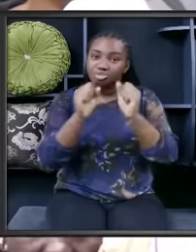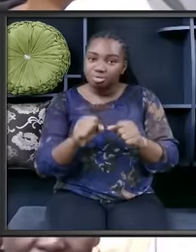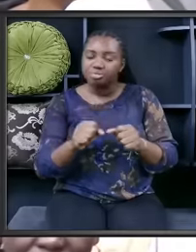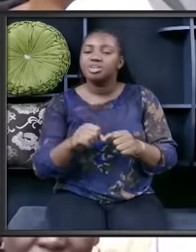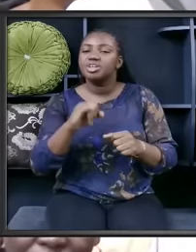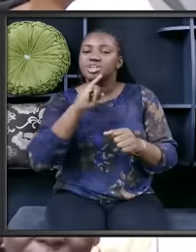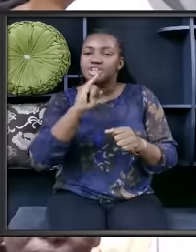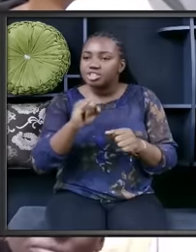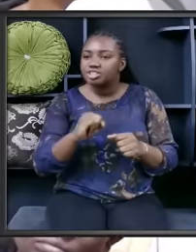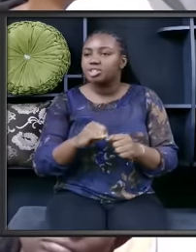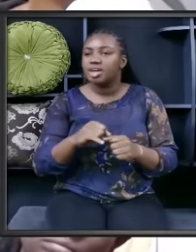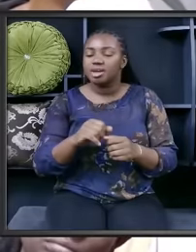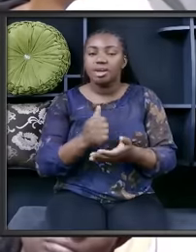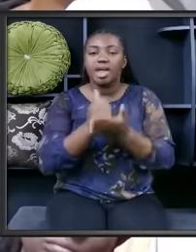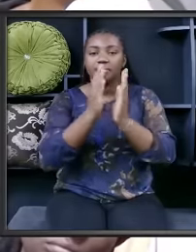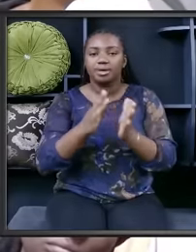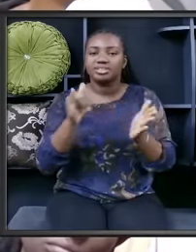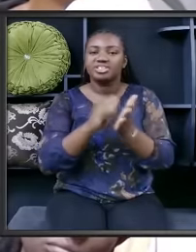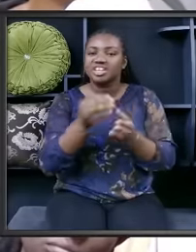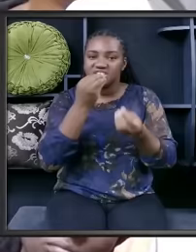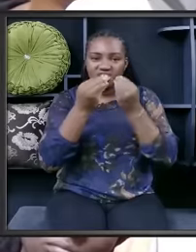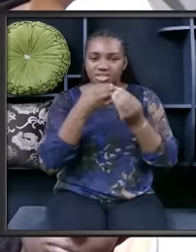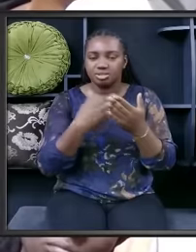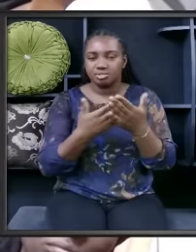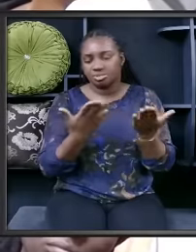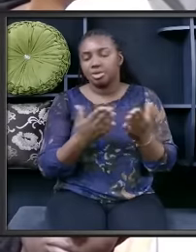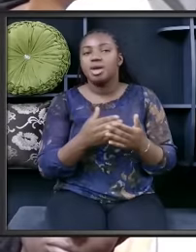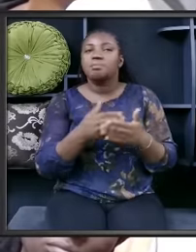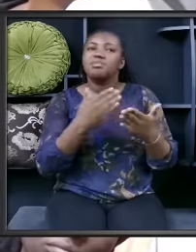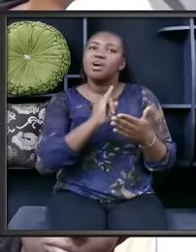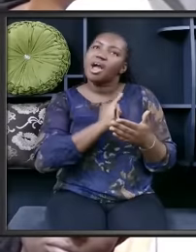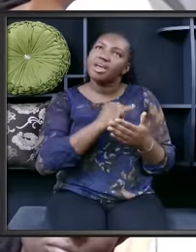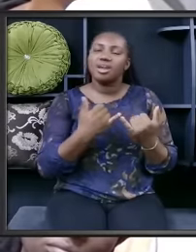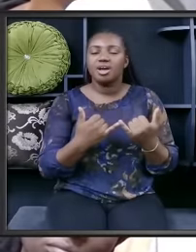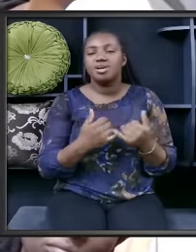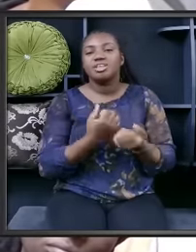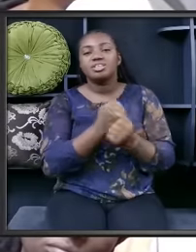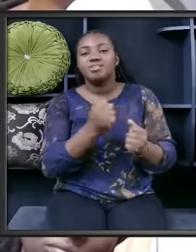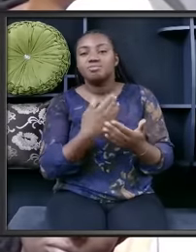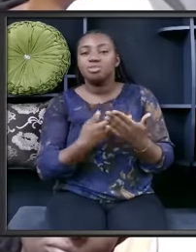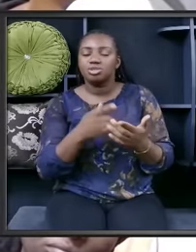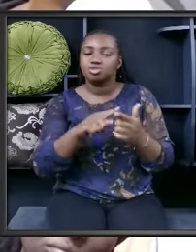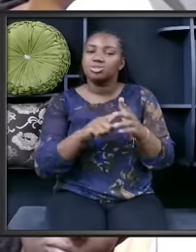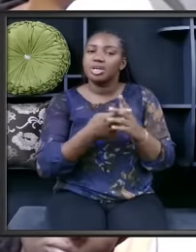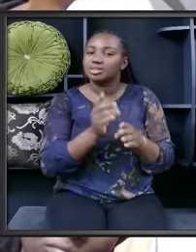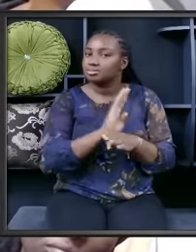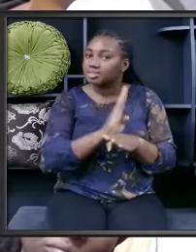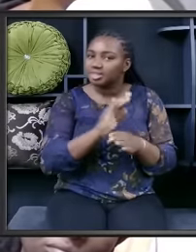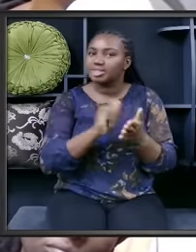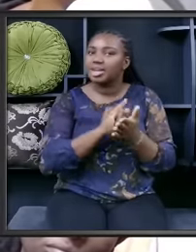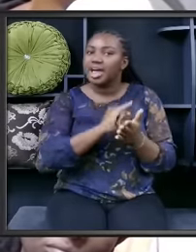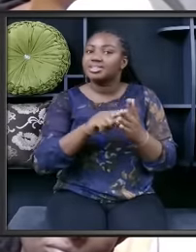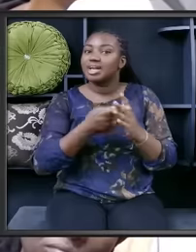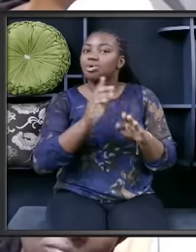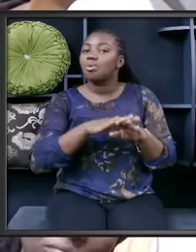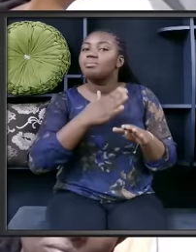one can't come down. So, before I go, can't save little money, go start Okrika business. Where I start on my own. Because